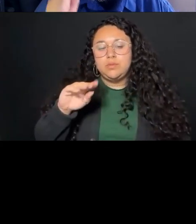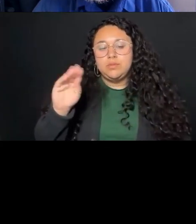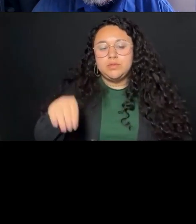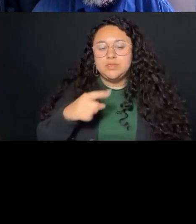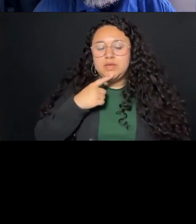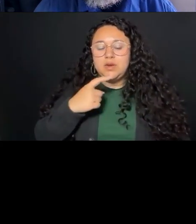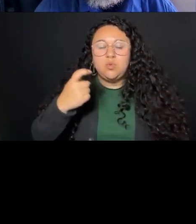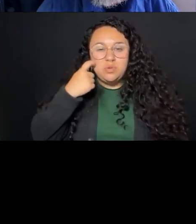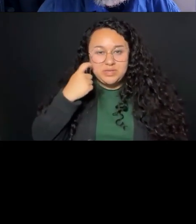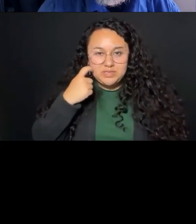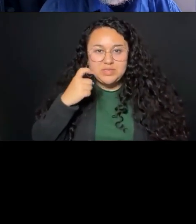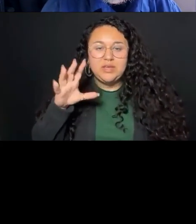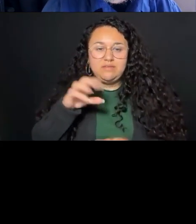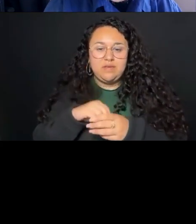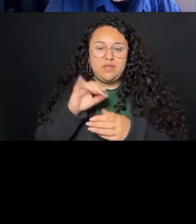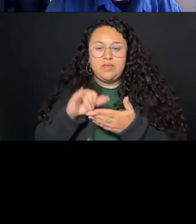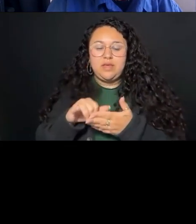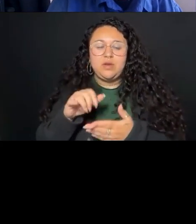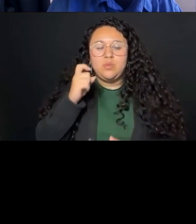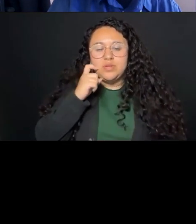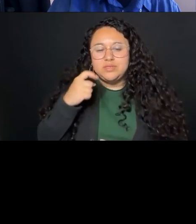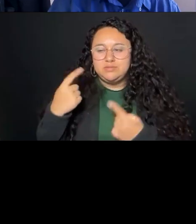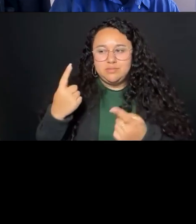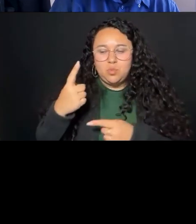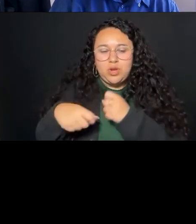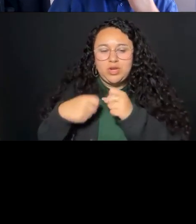within the past year.